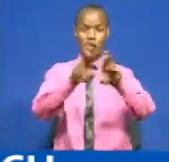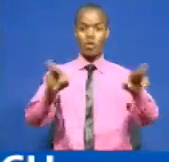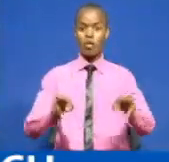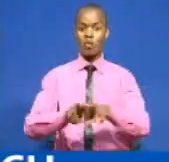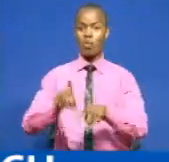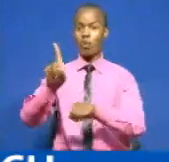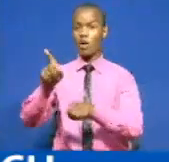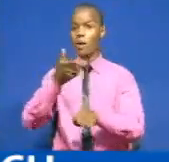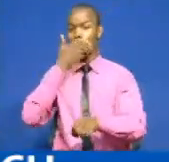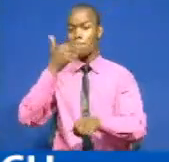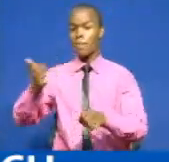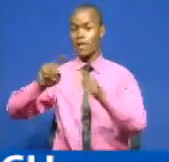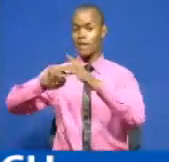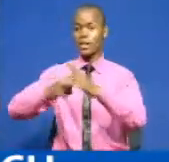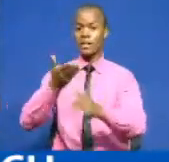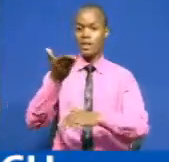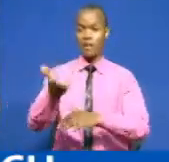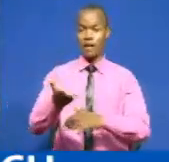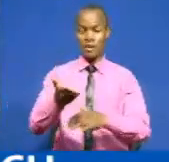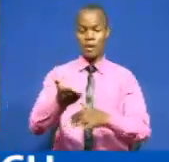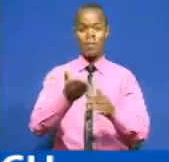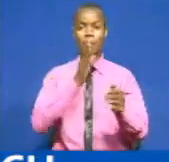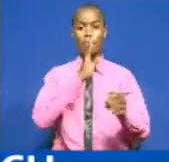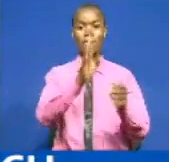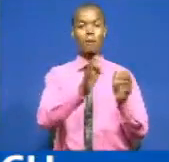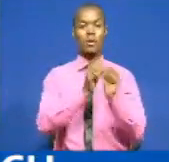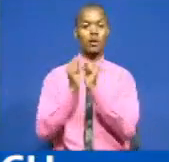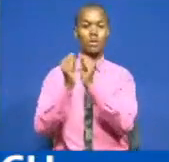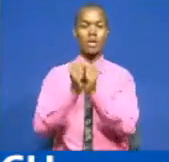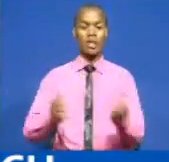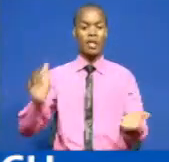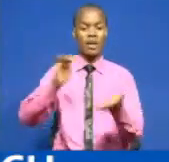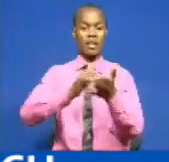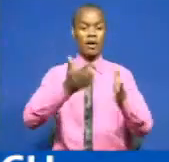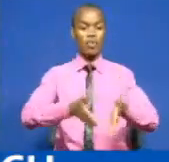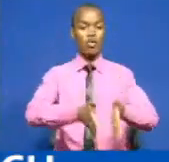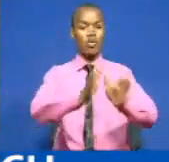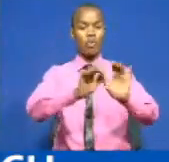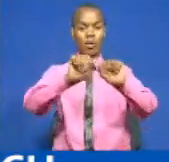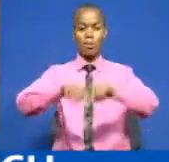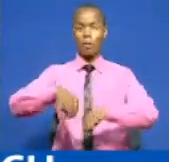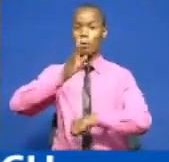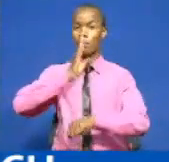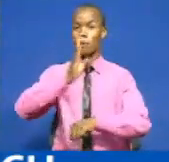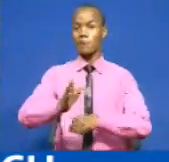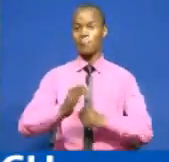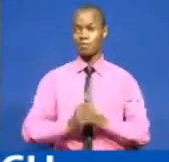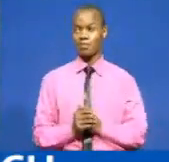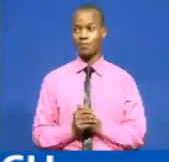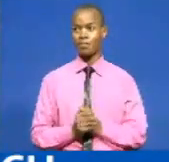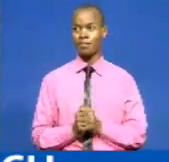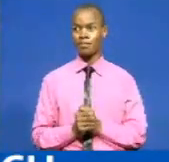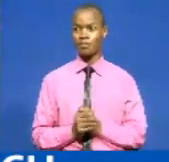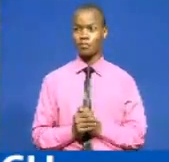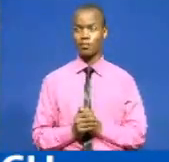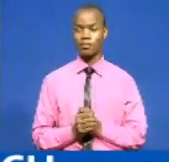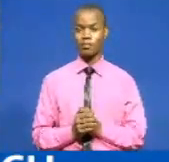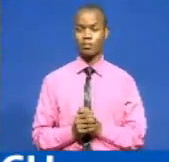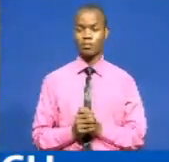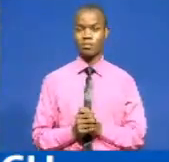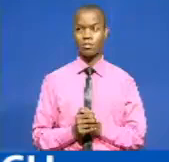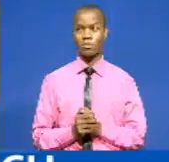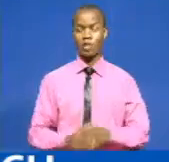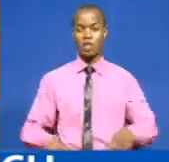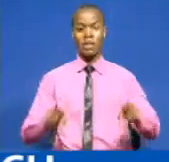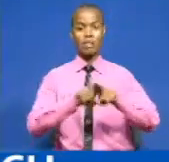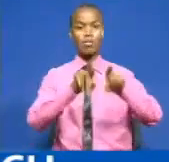hapo, muanze hapo, mkue pamoja. That is the way it should be. Huh? That is the way it should be, and